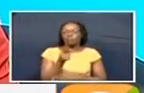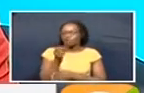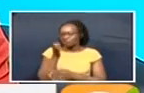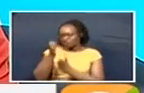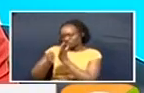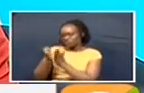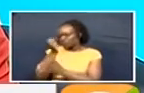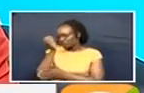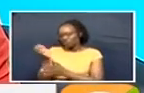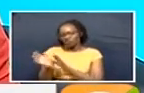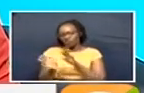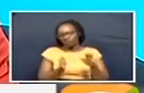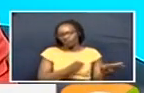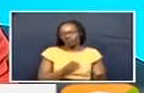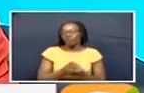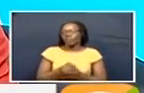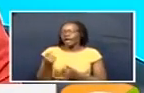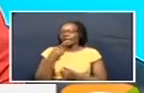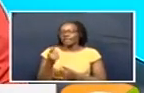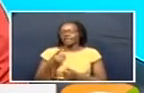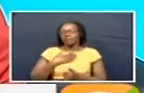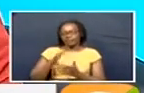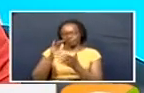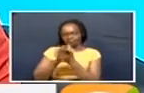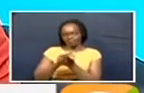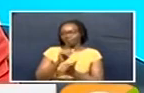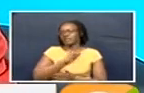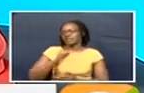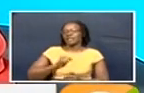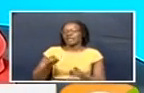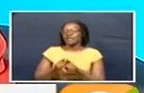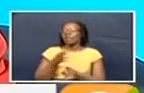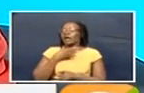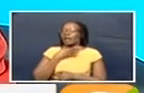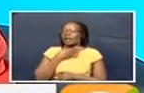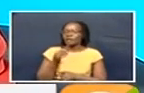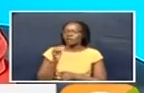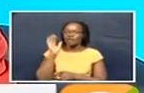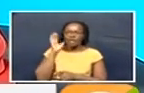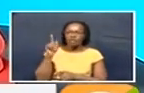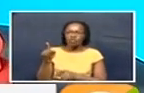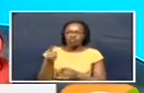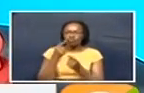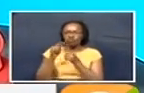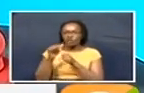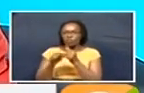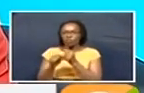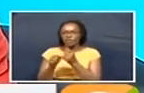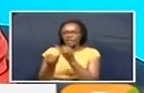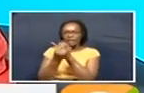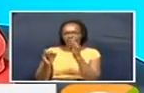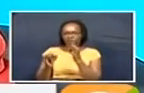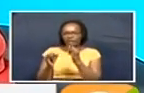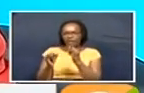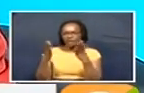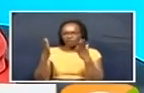is saying, hi Lillian, say hi to my Senator Iron Lady in waiting. And tell her I would love to hear her comment on the growing number of independent candidates who lost